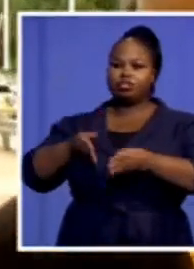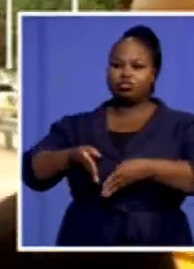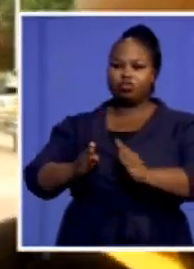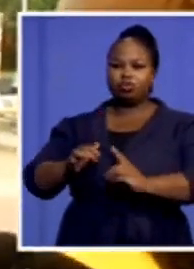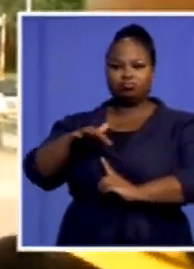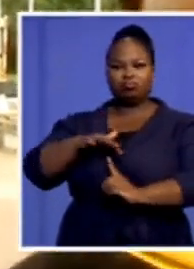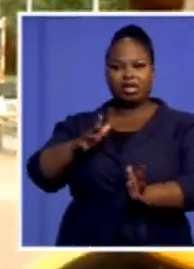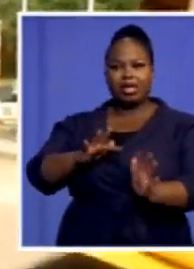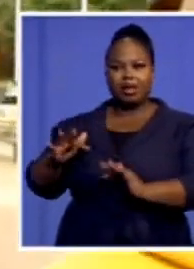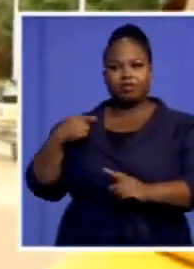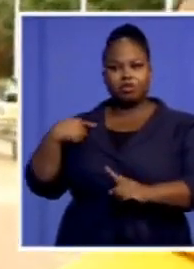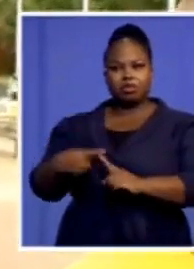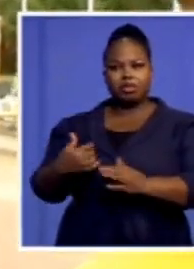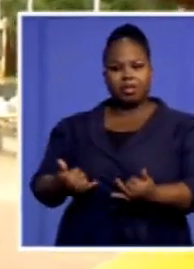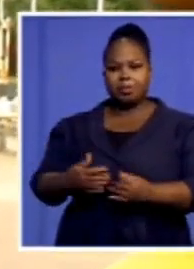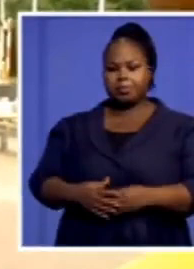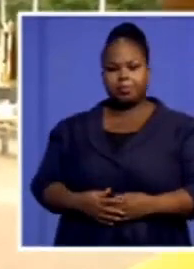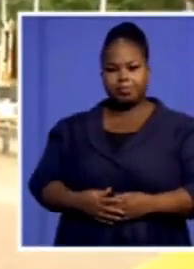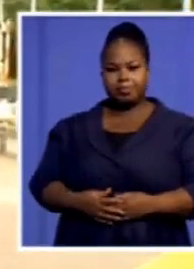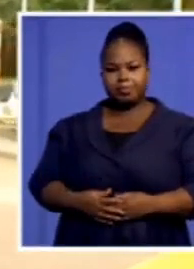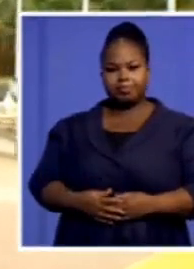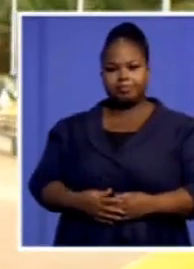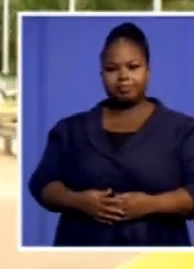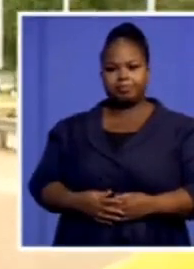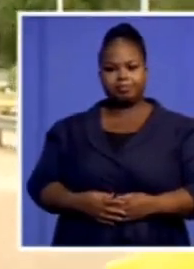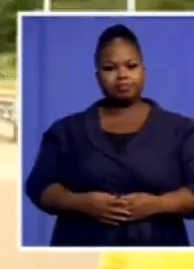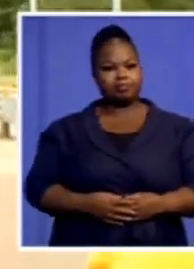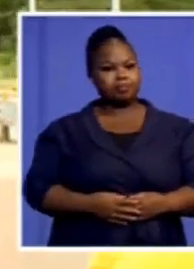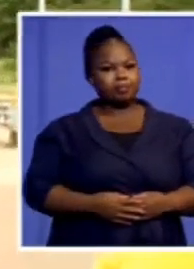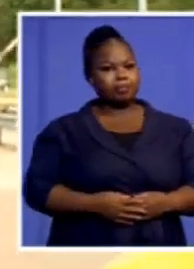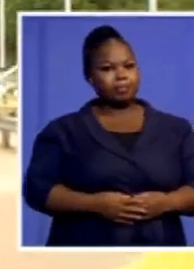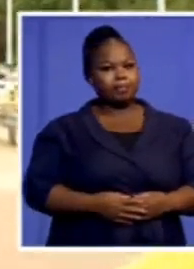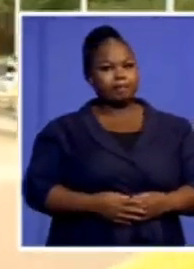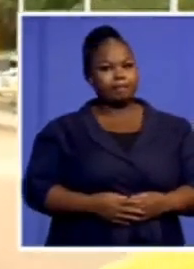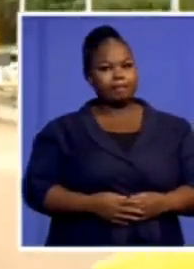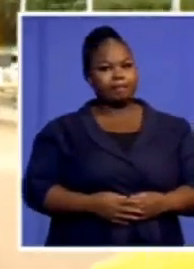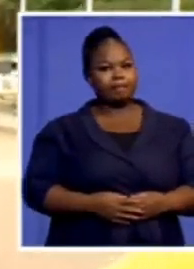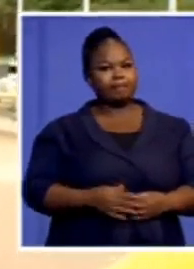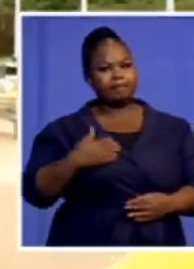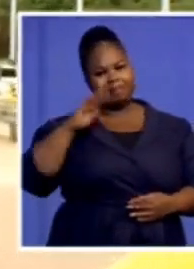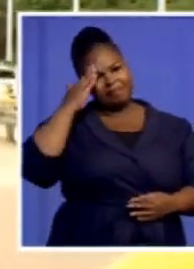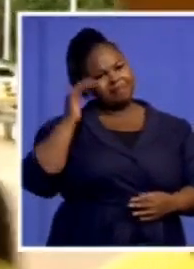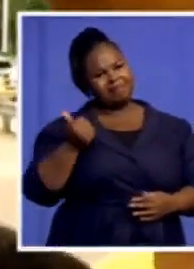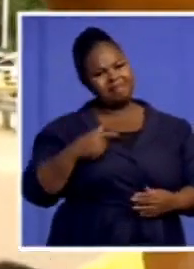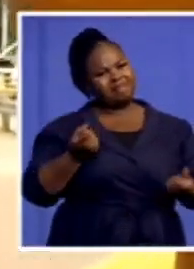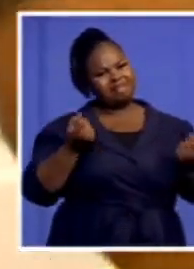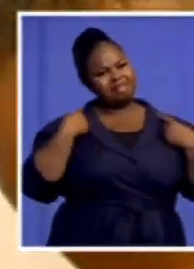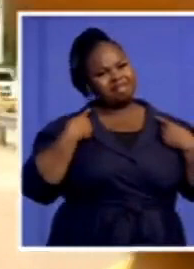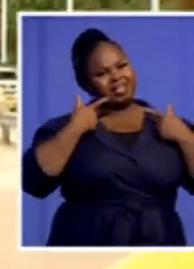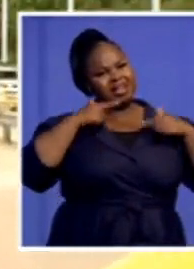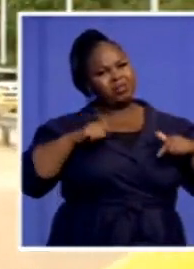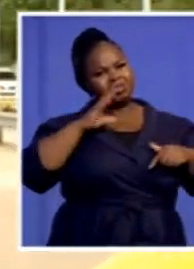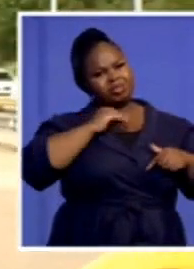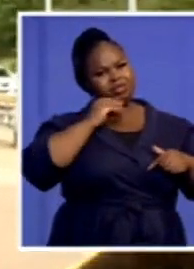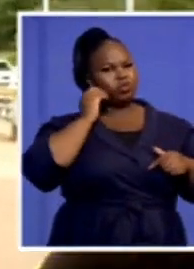describe the traffic in Tatewak? I don't understand really your language. I'm talking Sotho Zulu and language. Lika